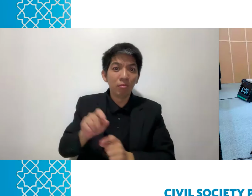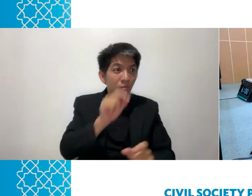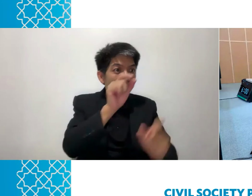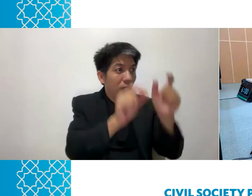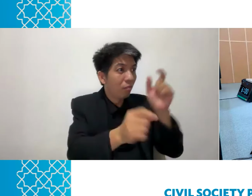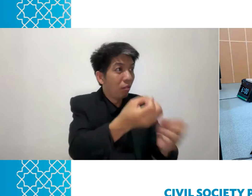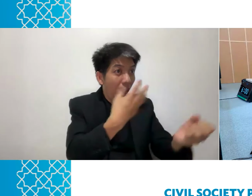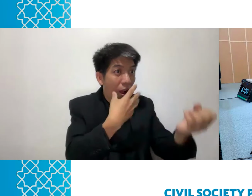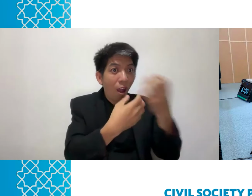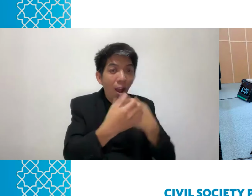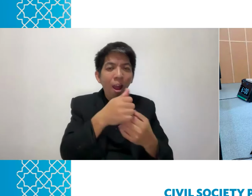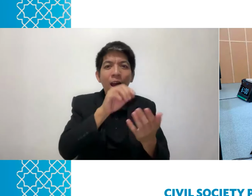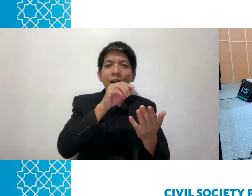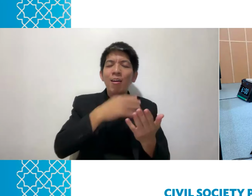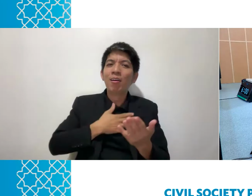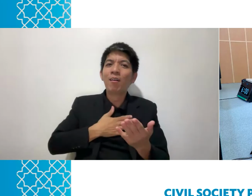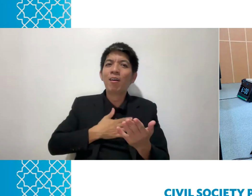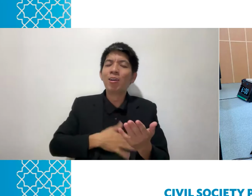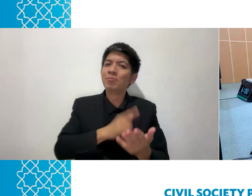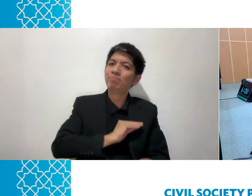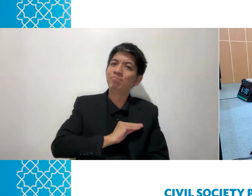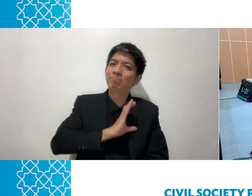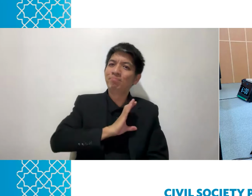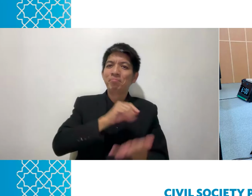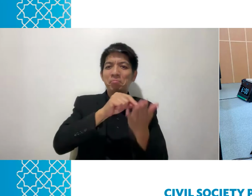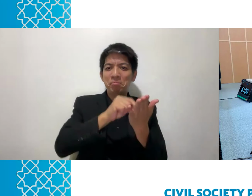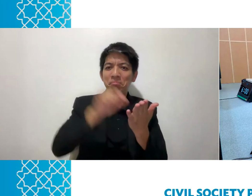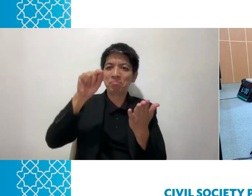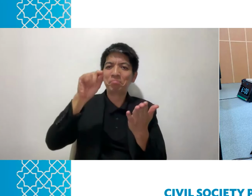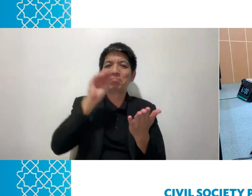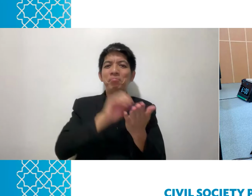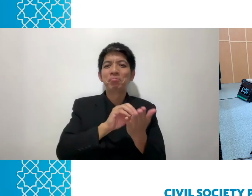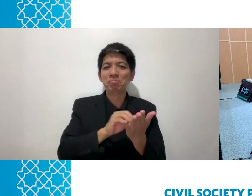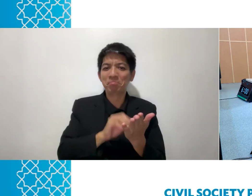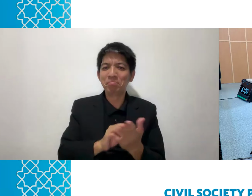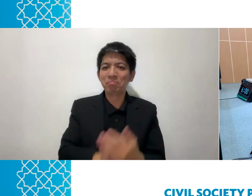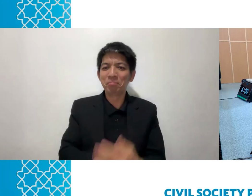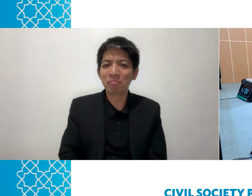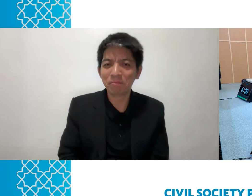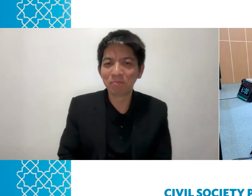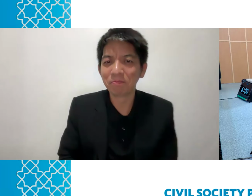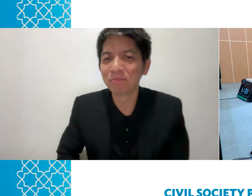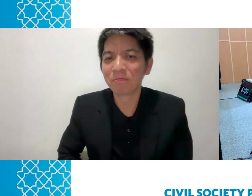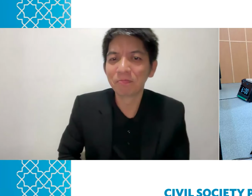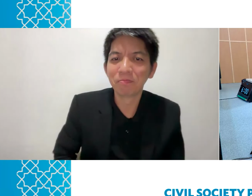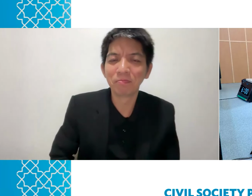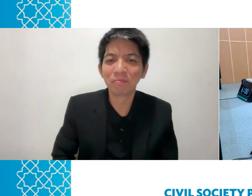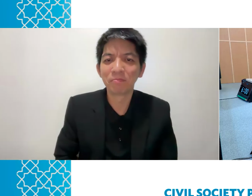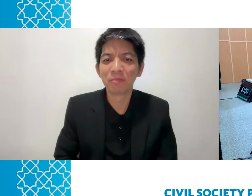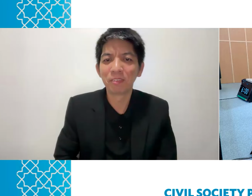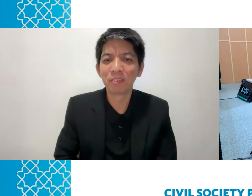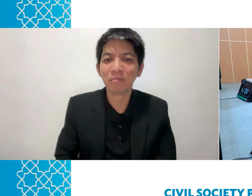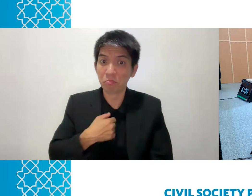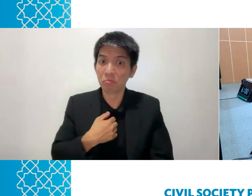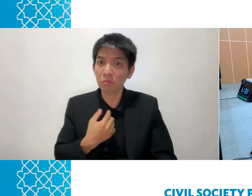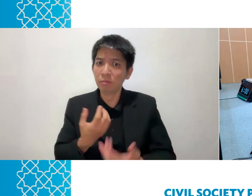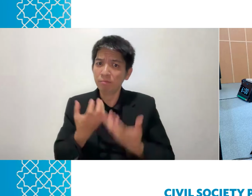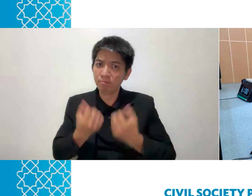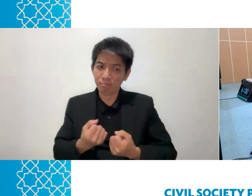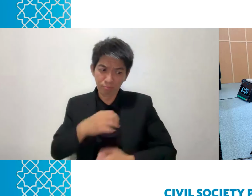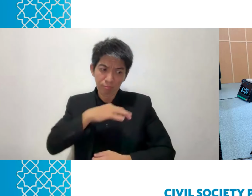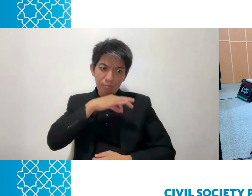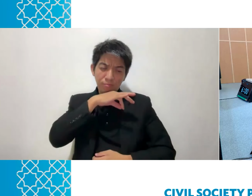you. Okay. So I see measurable returns on project with community engagement. Some of the members in the hall used a